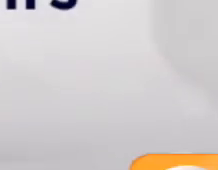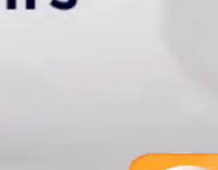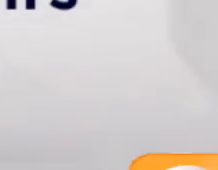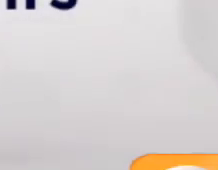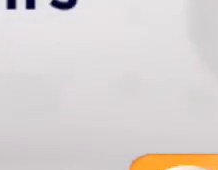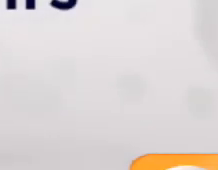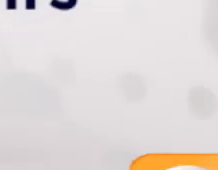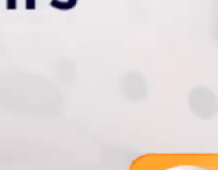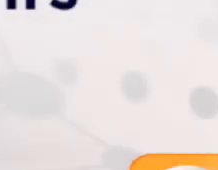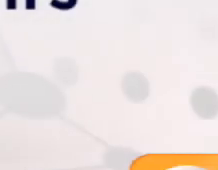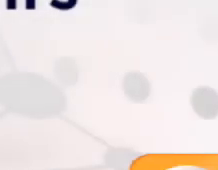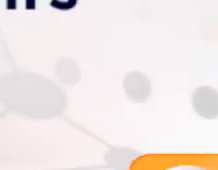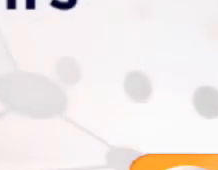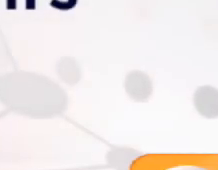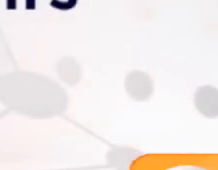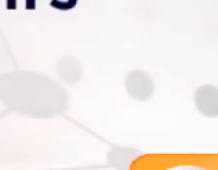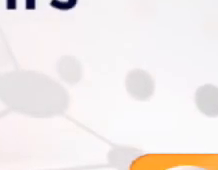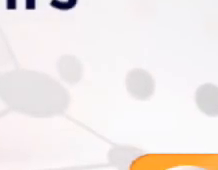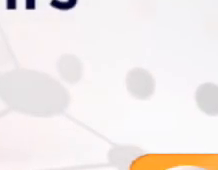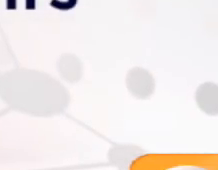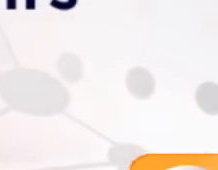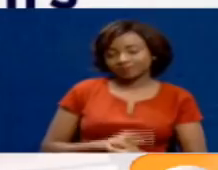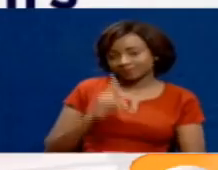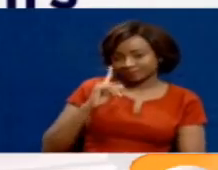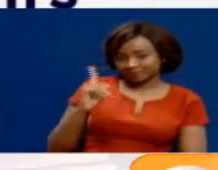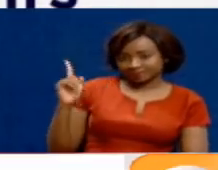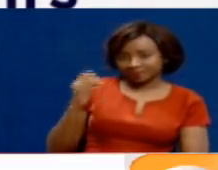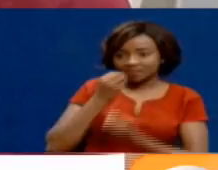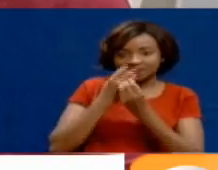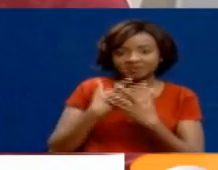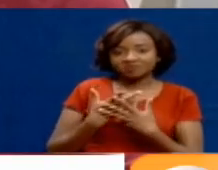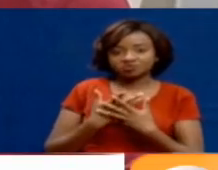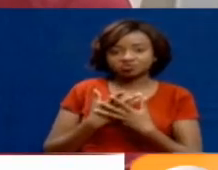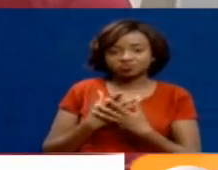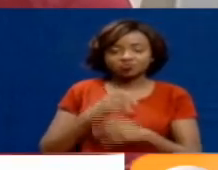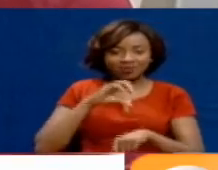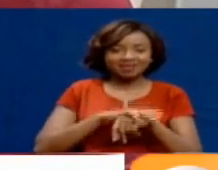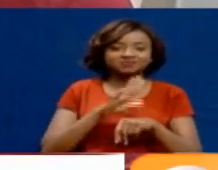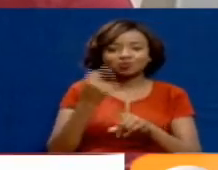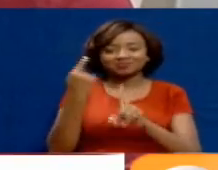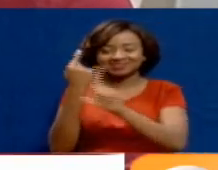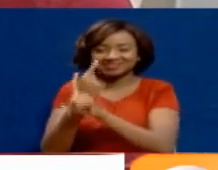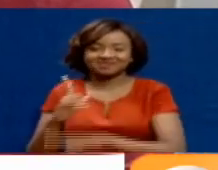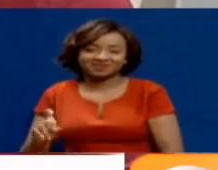hours. Well, this is information, I think, that has been drawn from similar viruses. Okay.